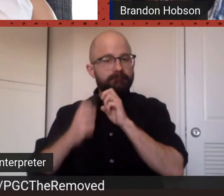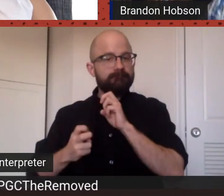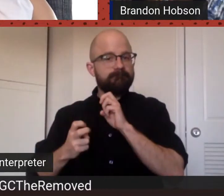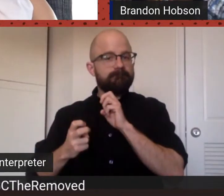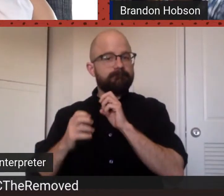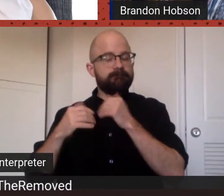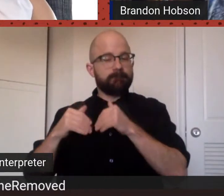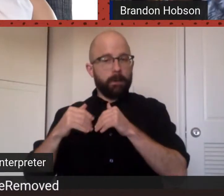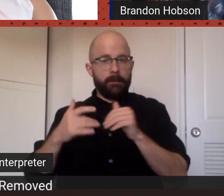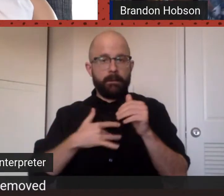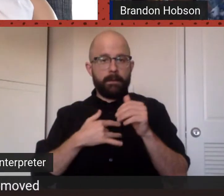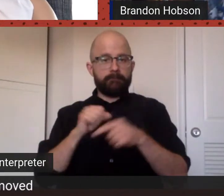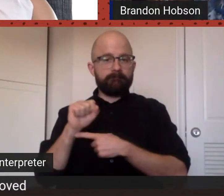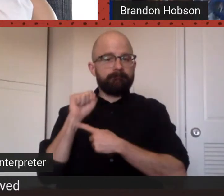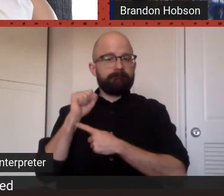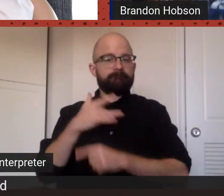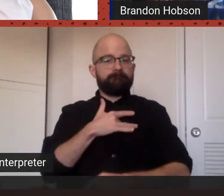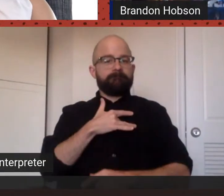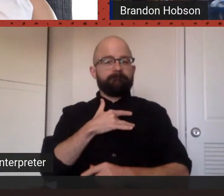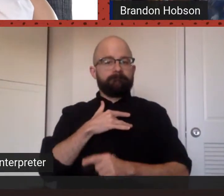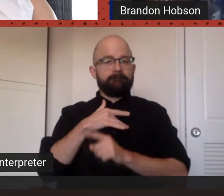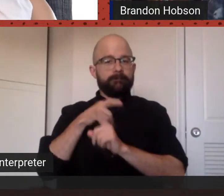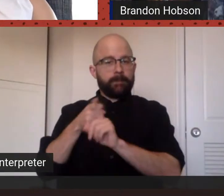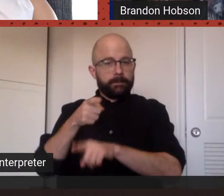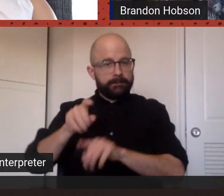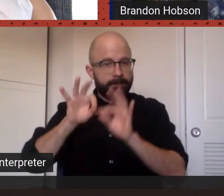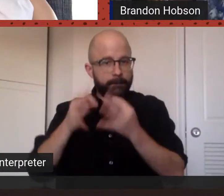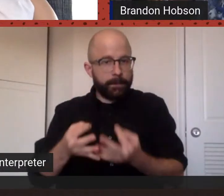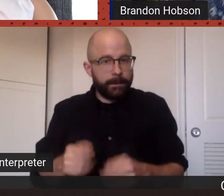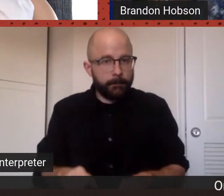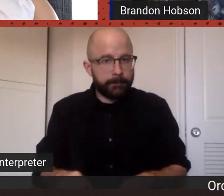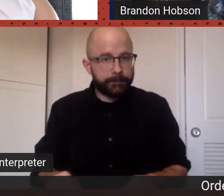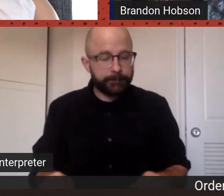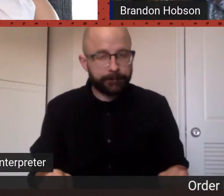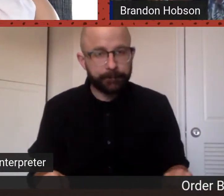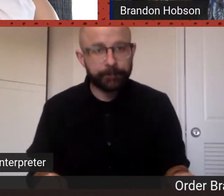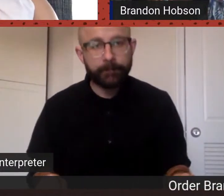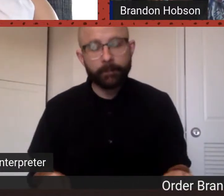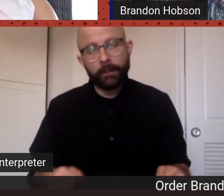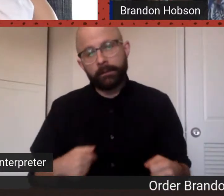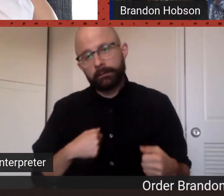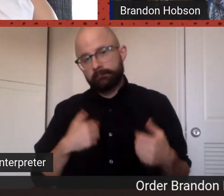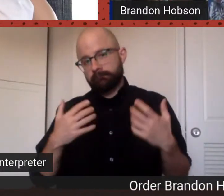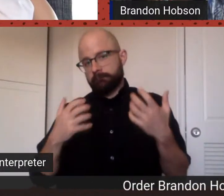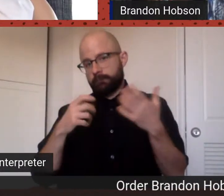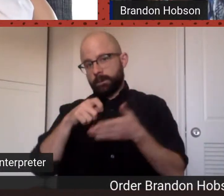struck by this family and wanted to write because